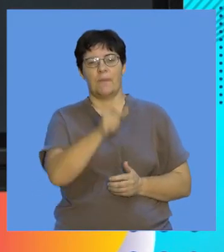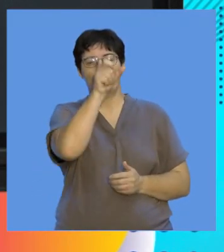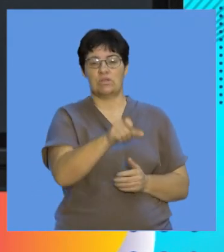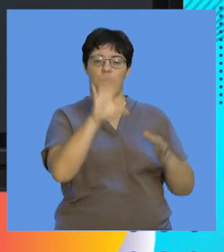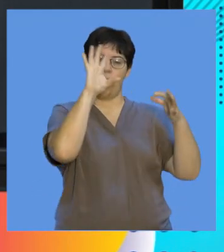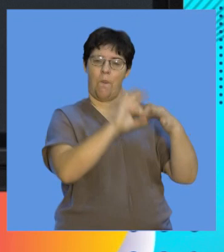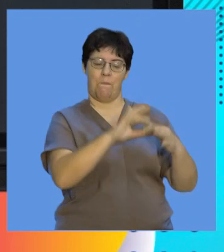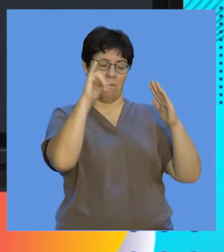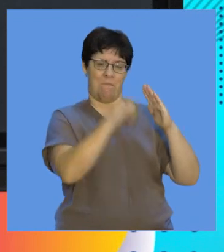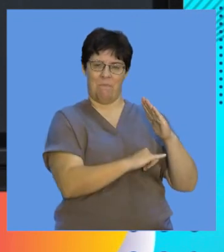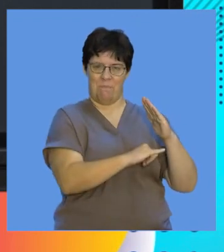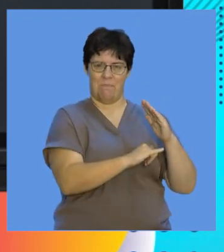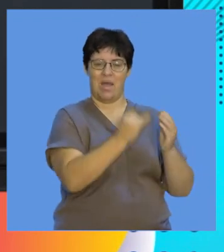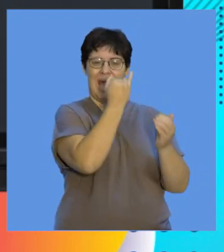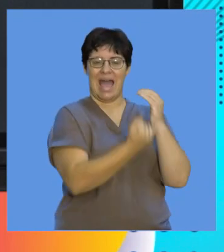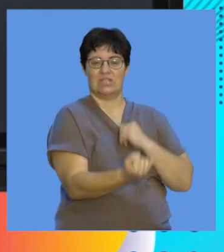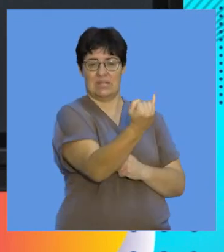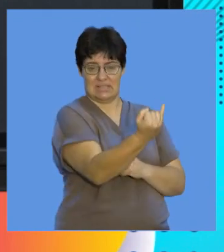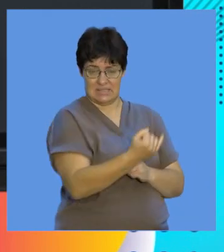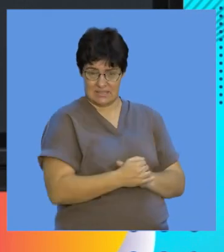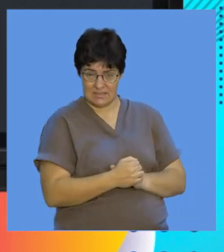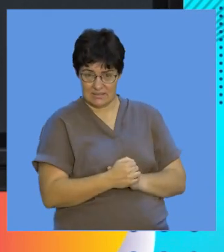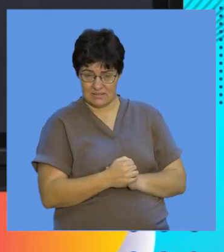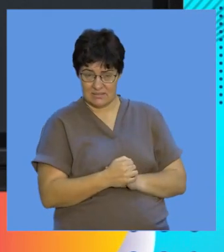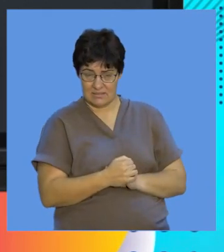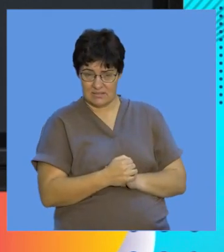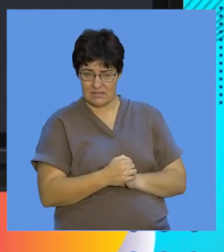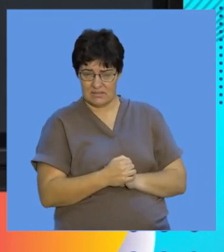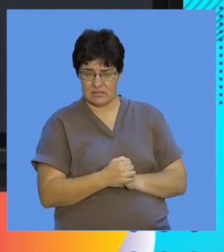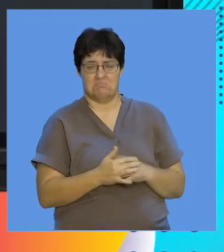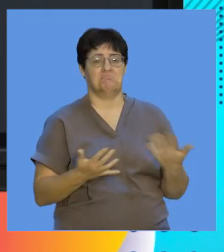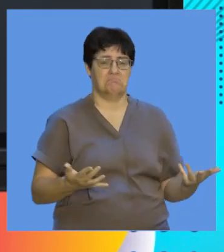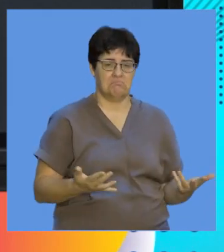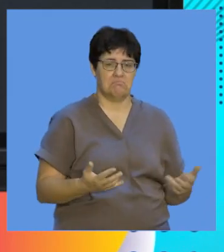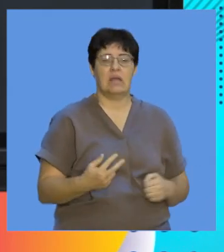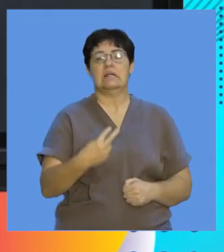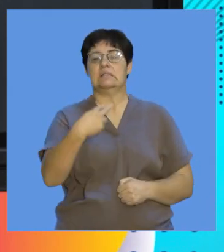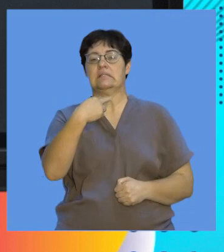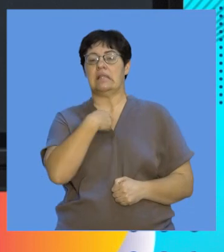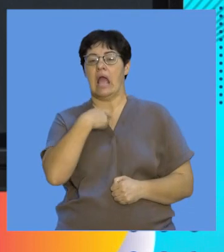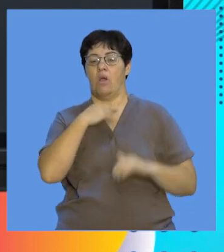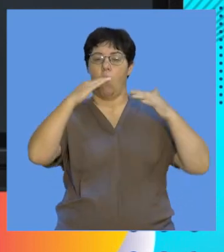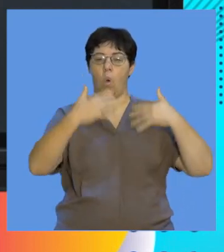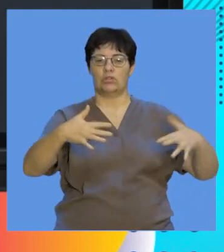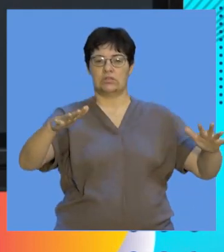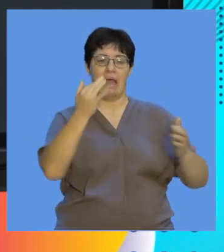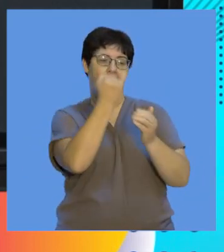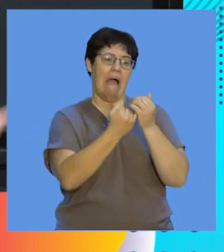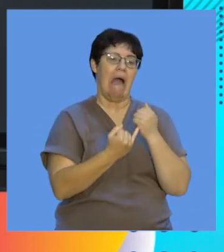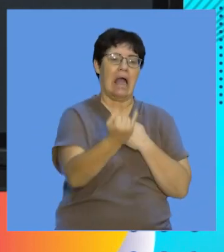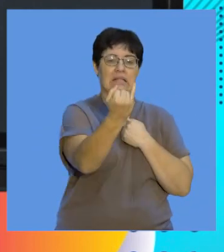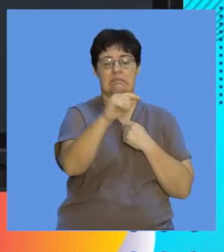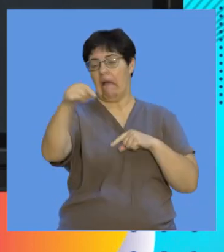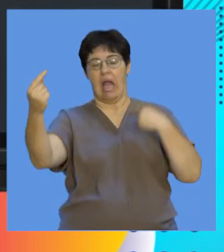somebody is at home isolated, okay? Or they stuck in the middle of the ocean and they're